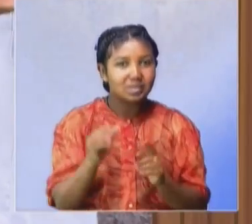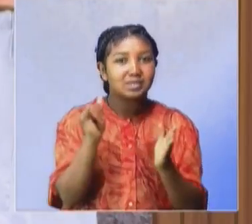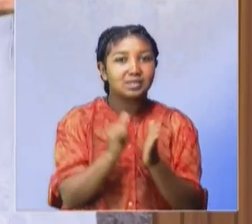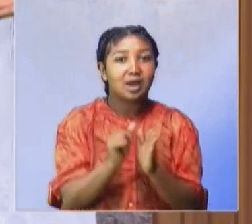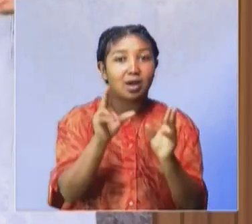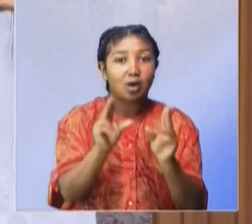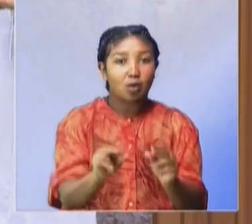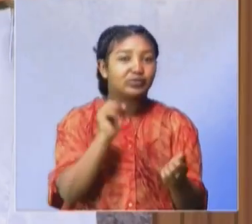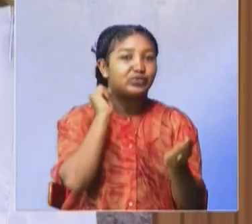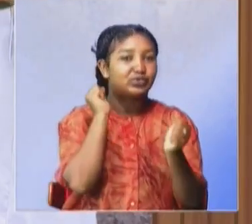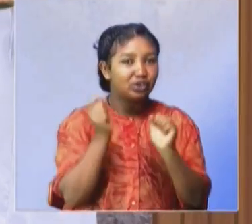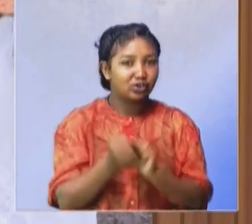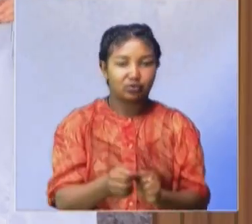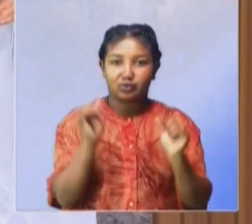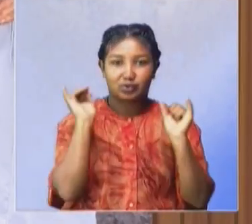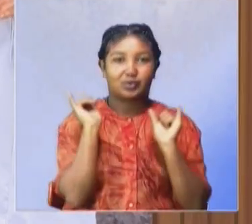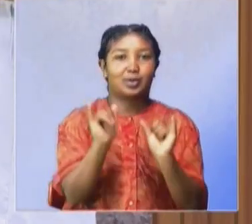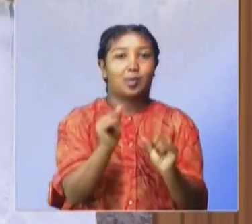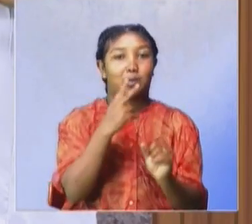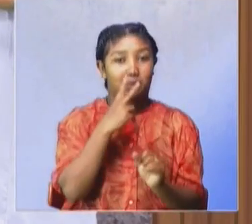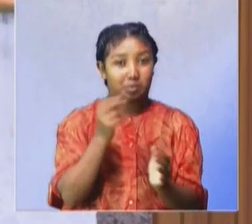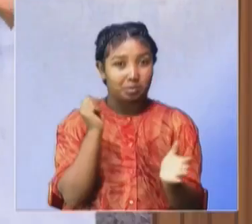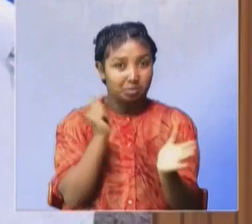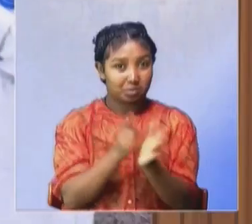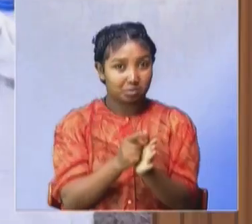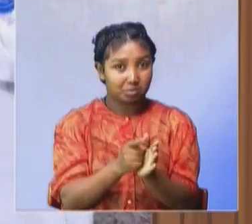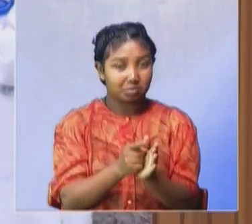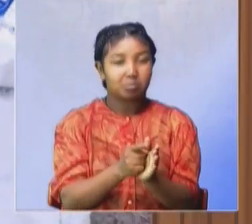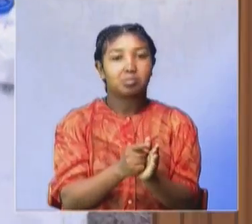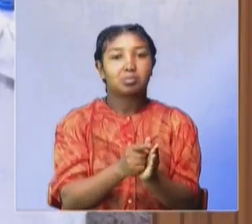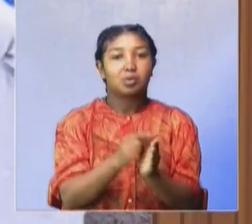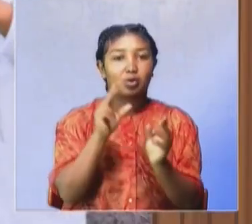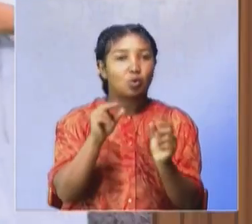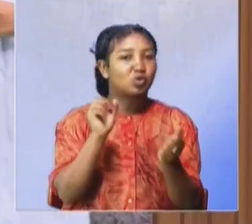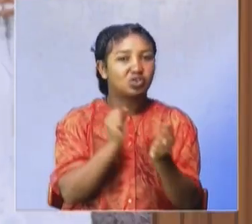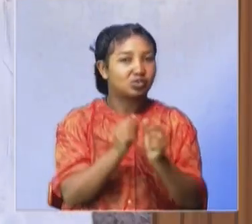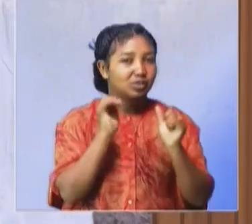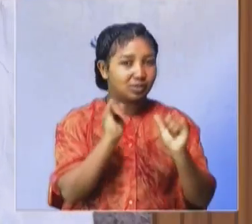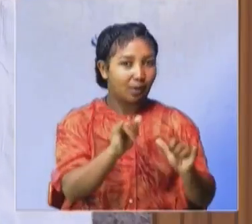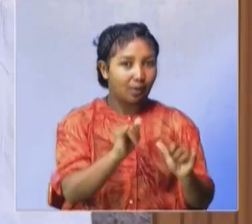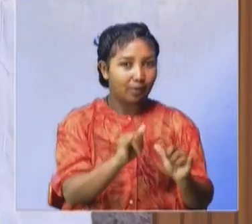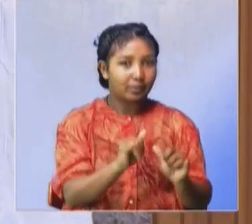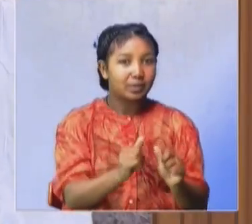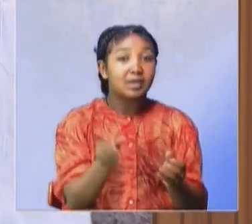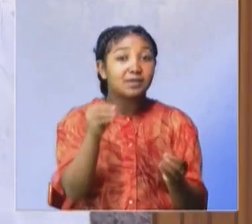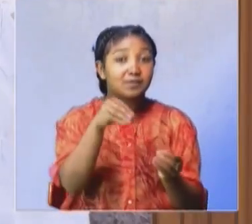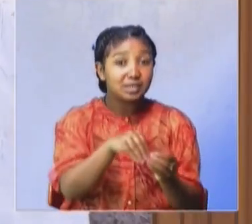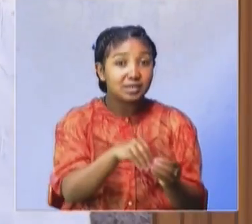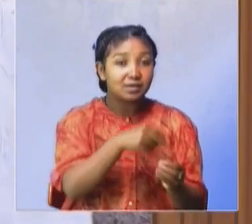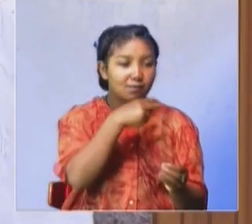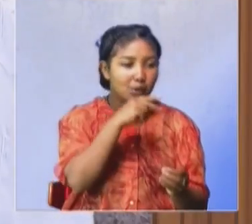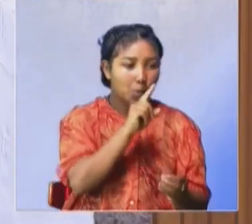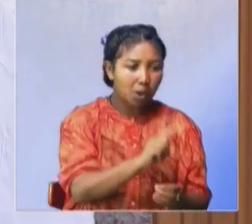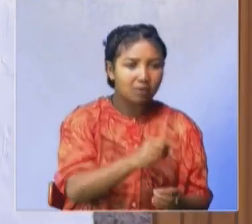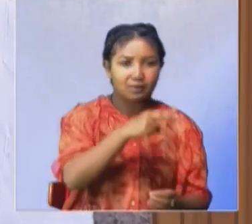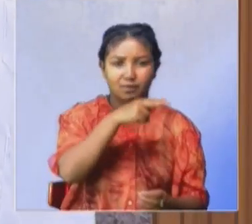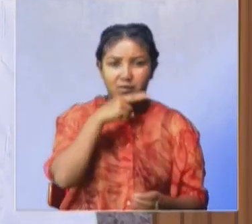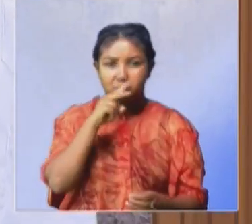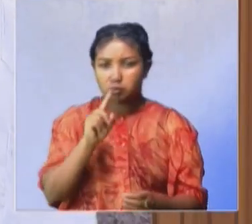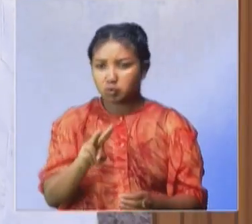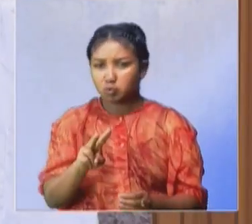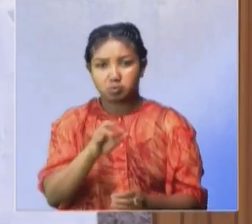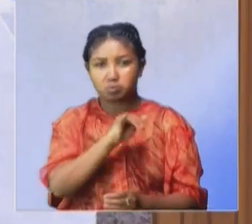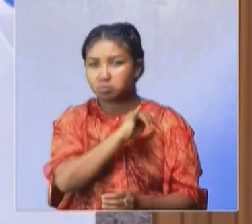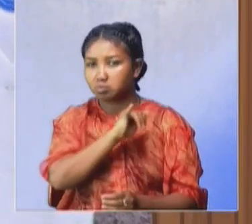not changing at all. Those verbs are not changing at all, even as verb 2, the same